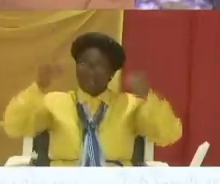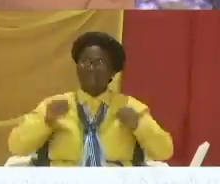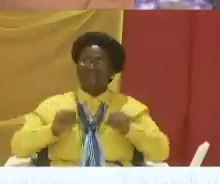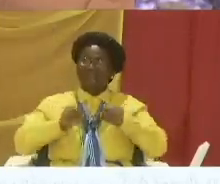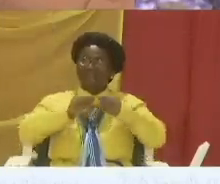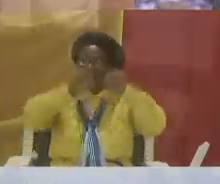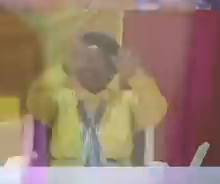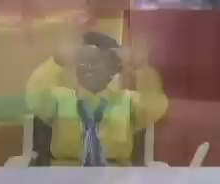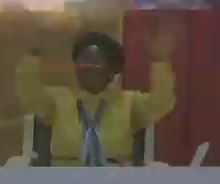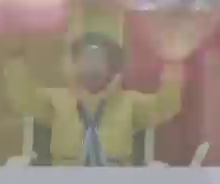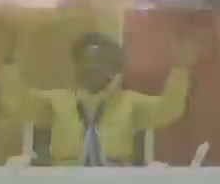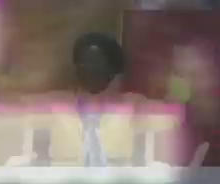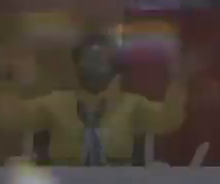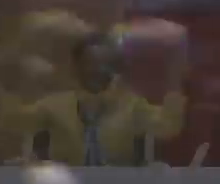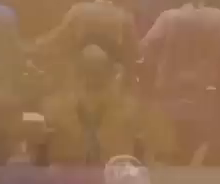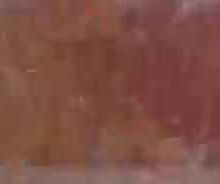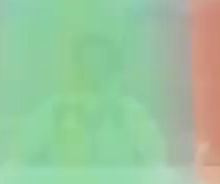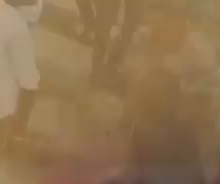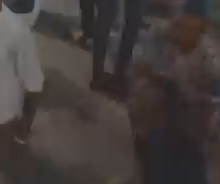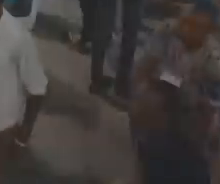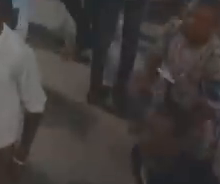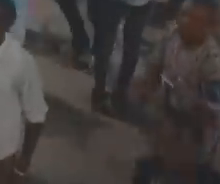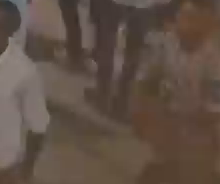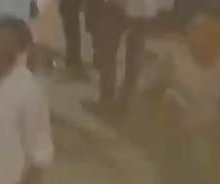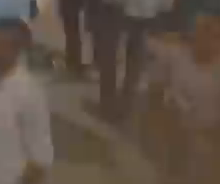Shine forth.